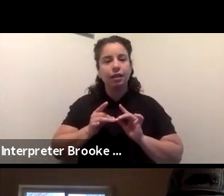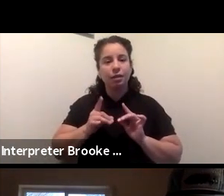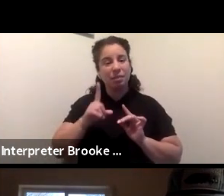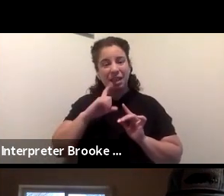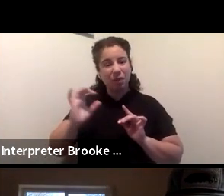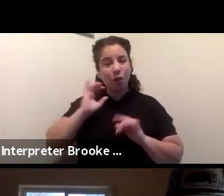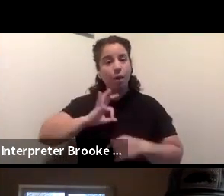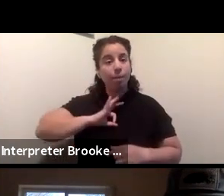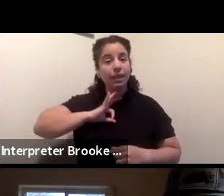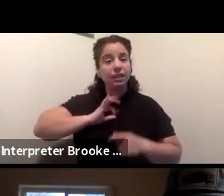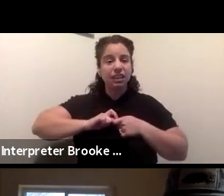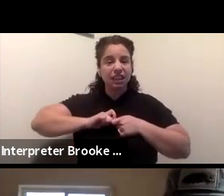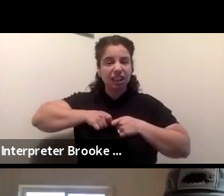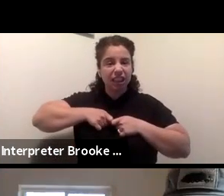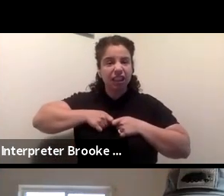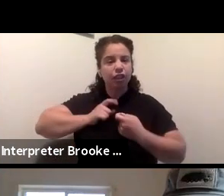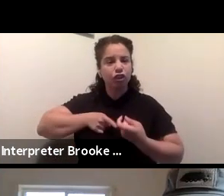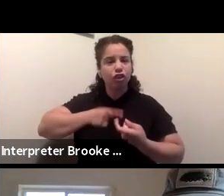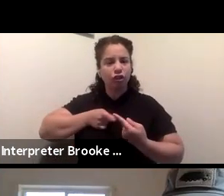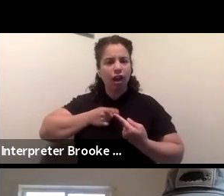be. And